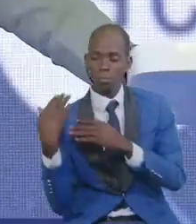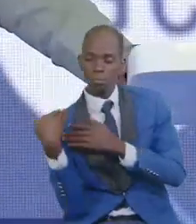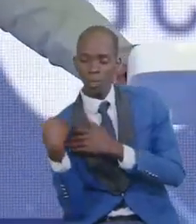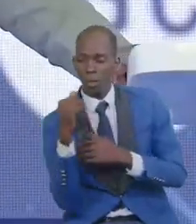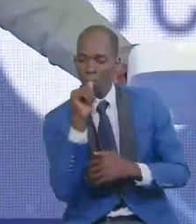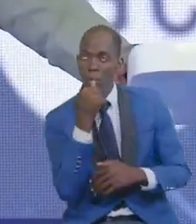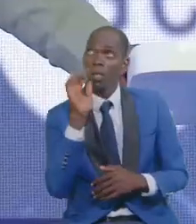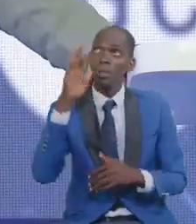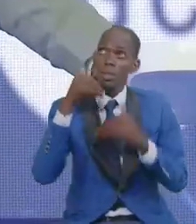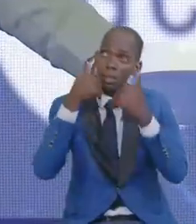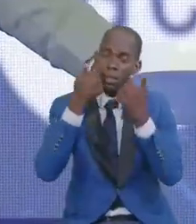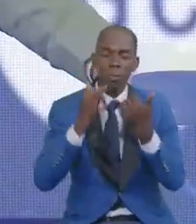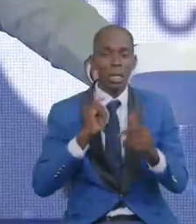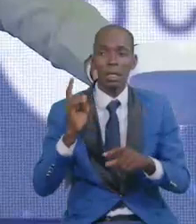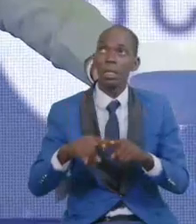his righteousness.